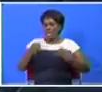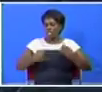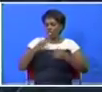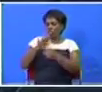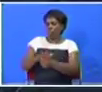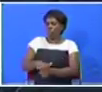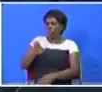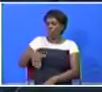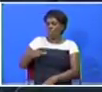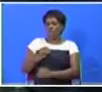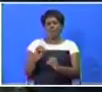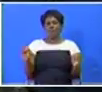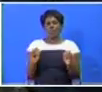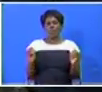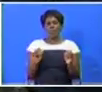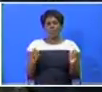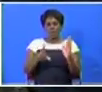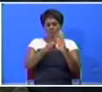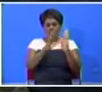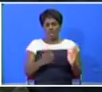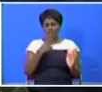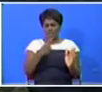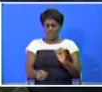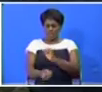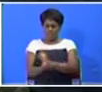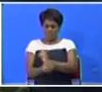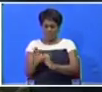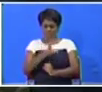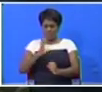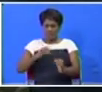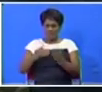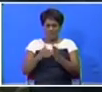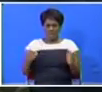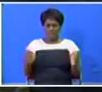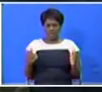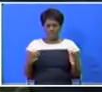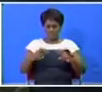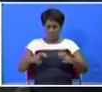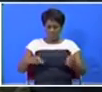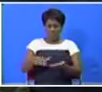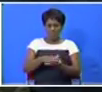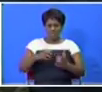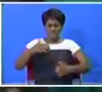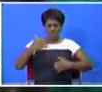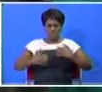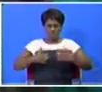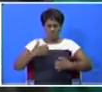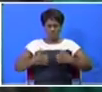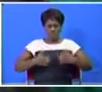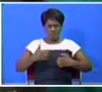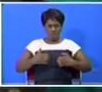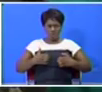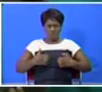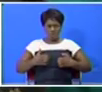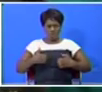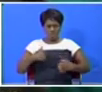women, with his lead counsel, Solwa Silwa, advising the committee against making determinations based on emotions. Chair, I'm even scared